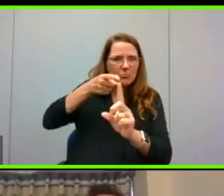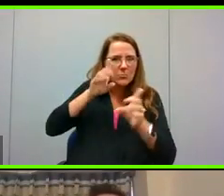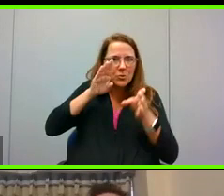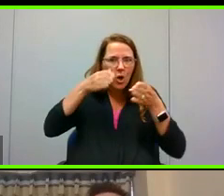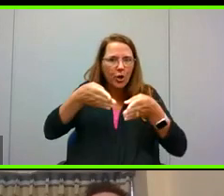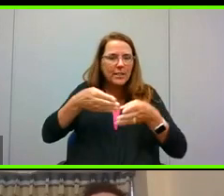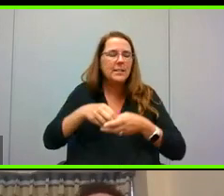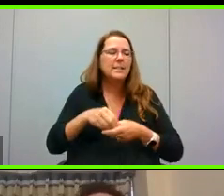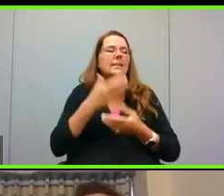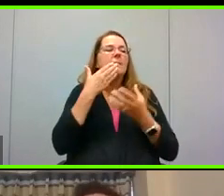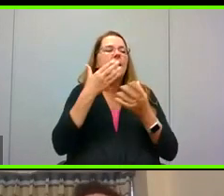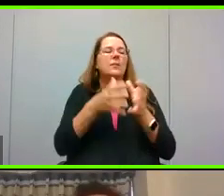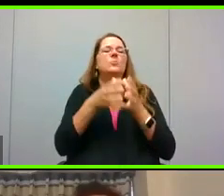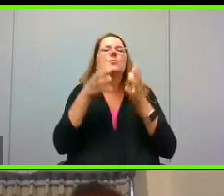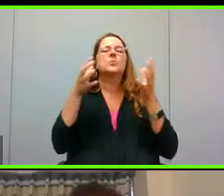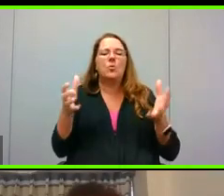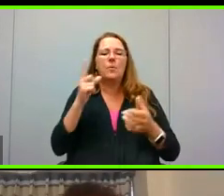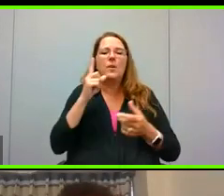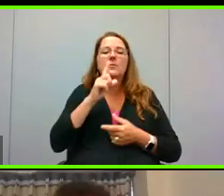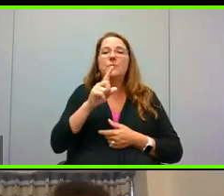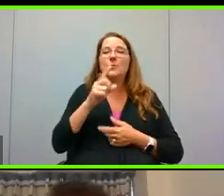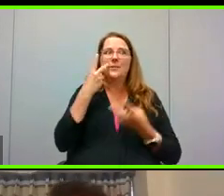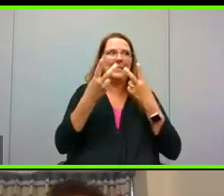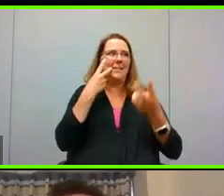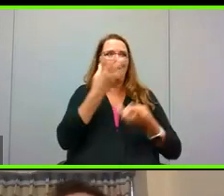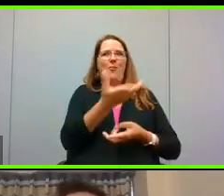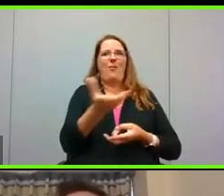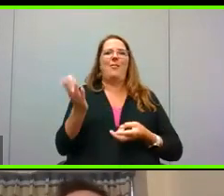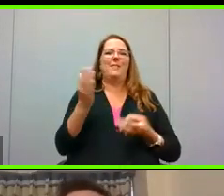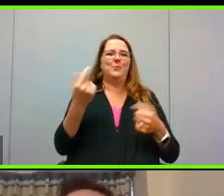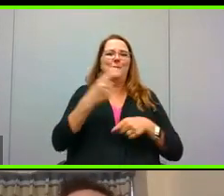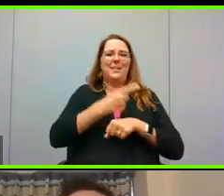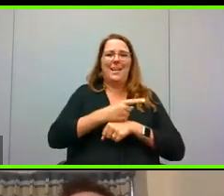And thank you so much for seeing all of you today.